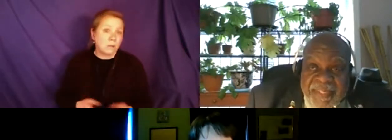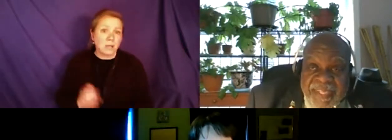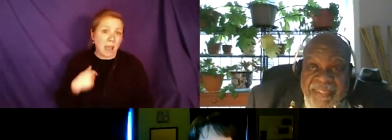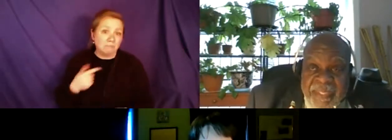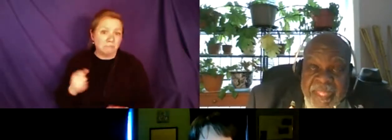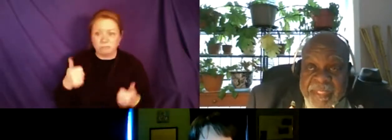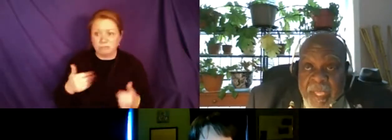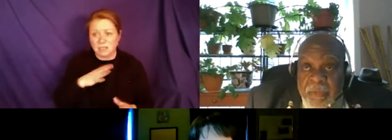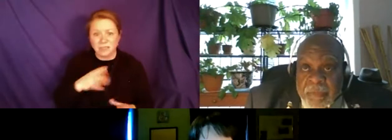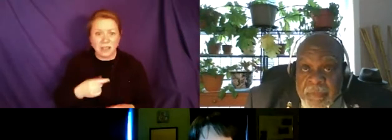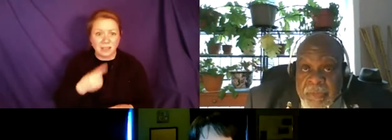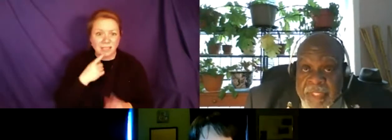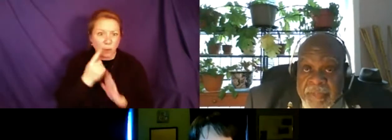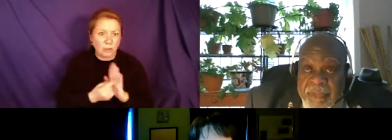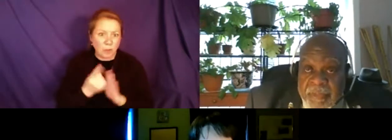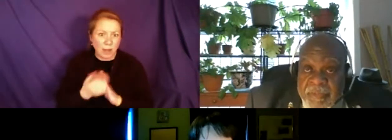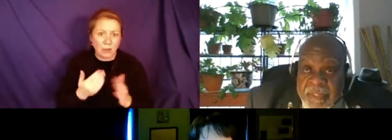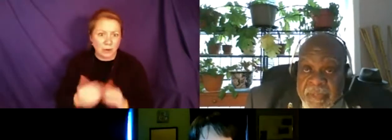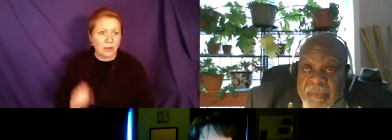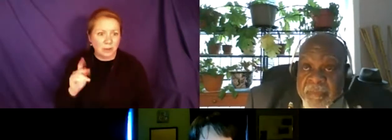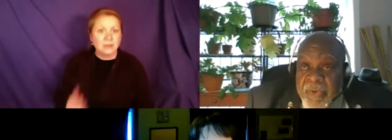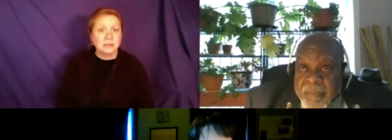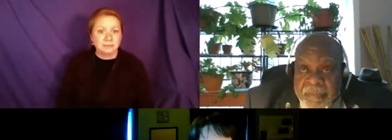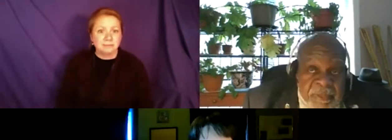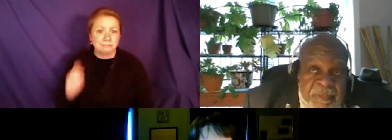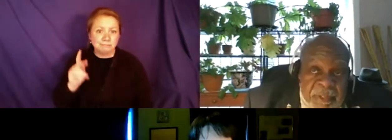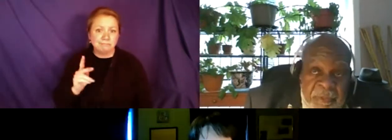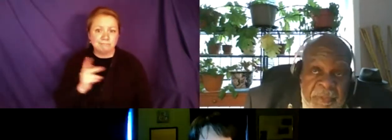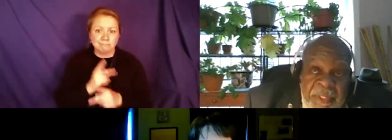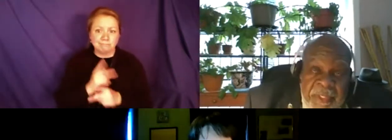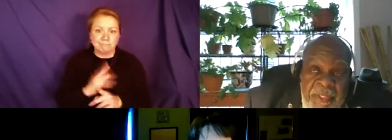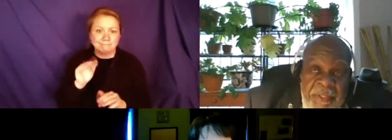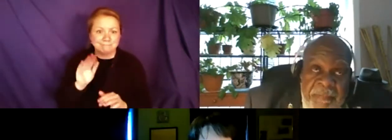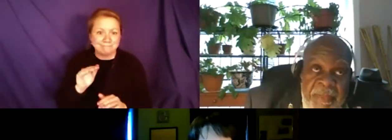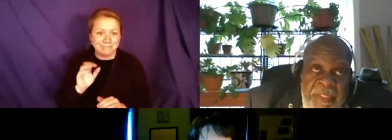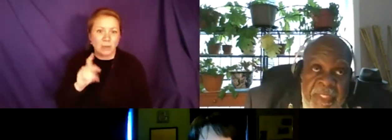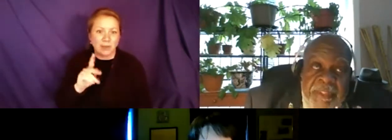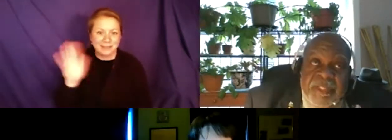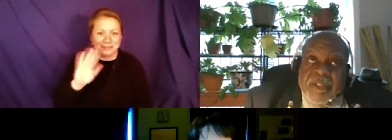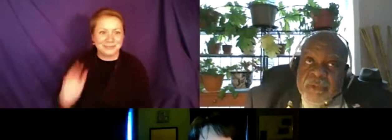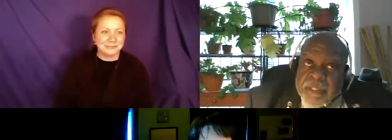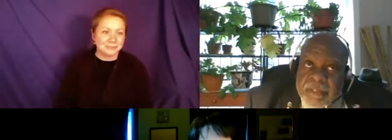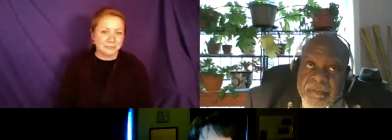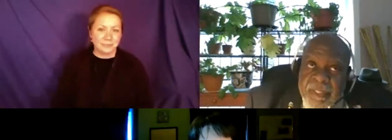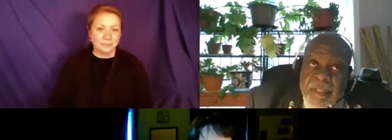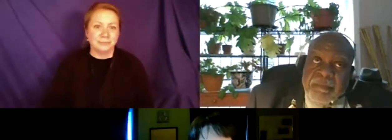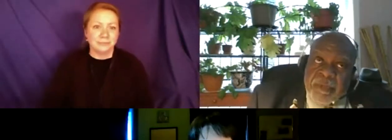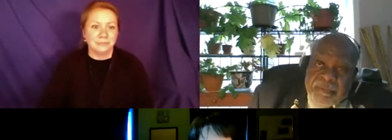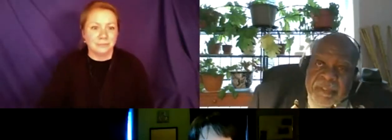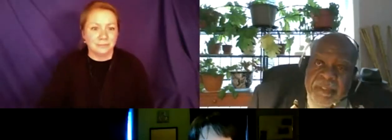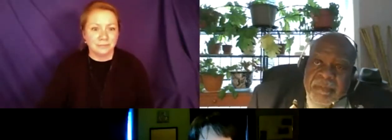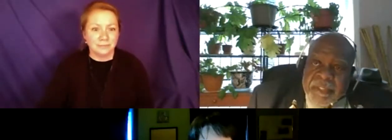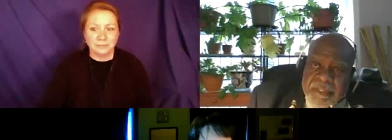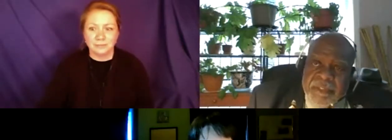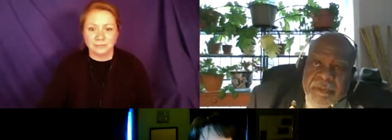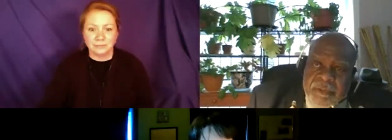know, and that's how we'll get some of these problems, you know, at least addressed, not